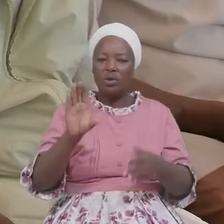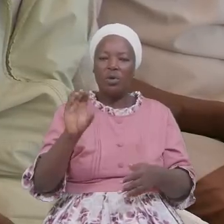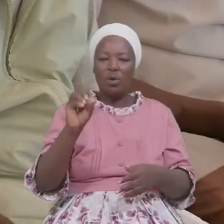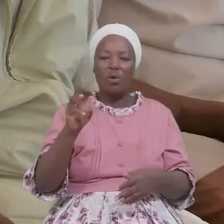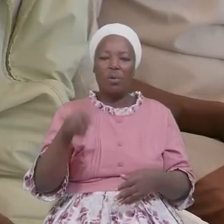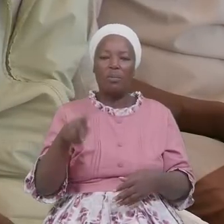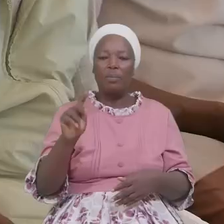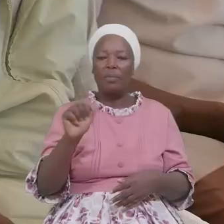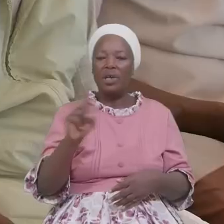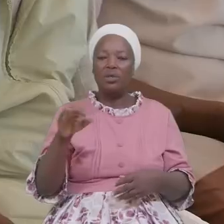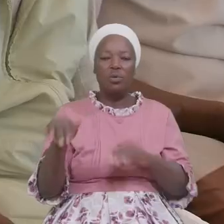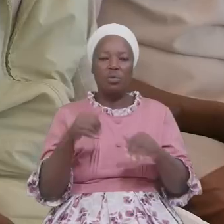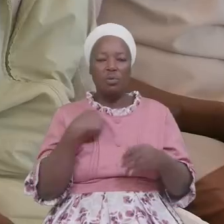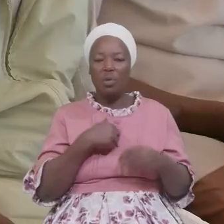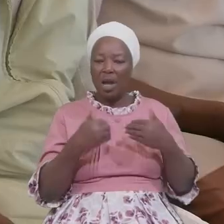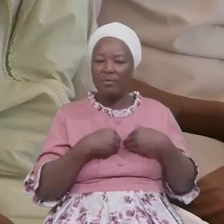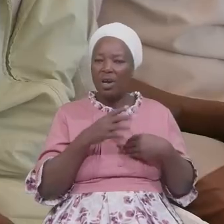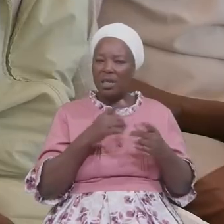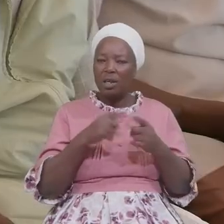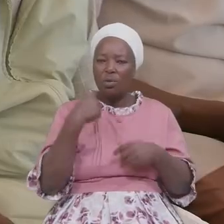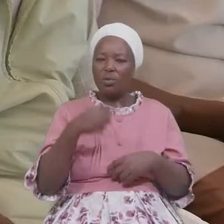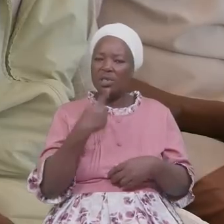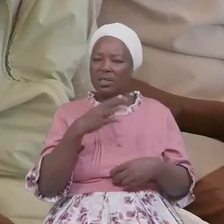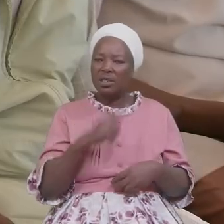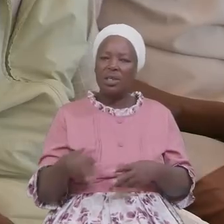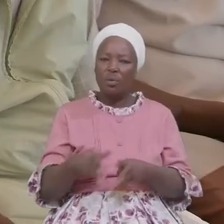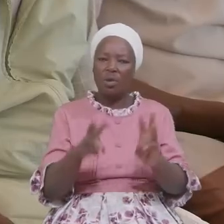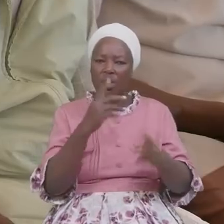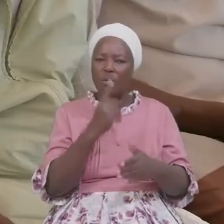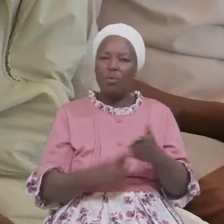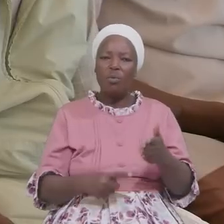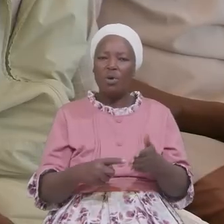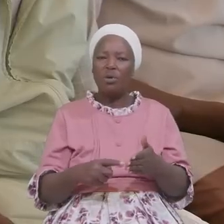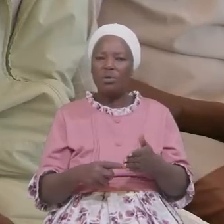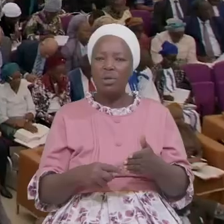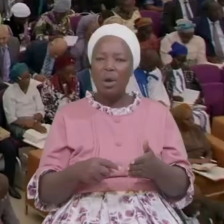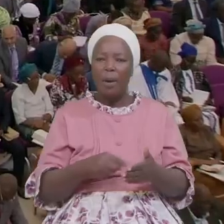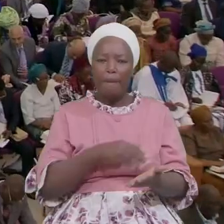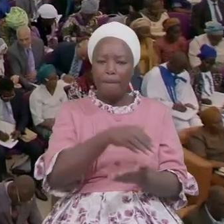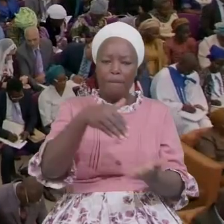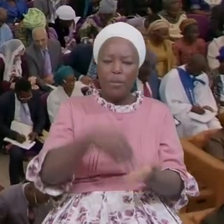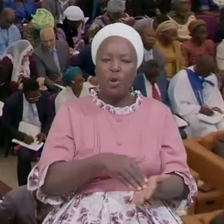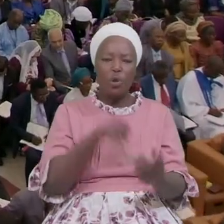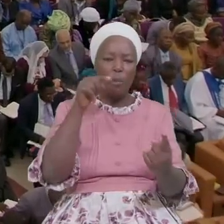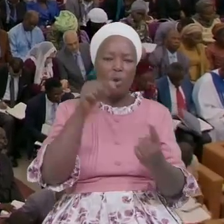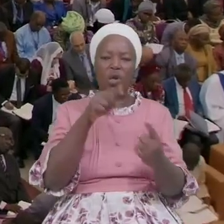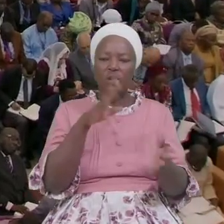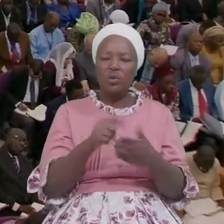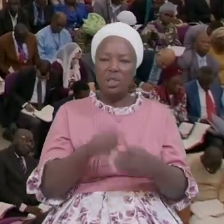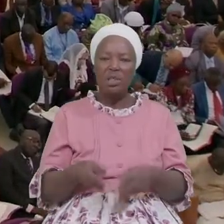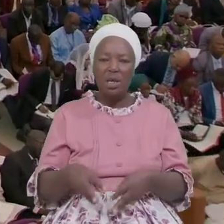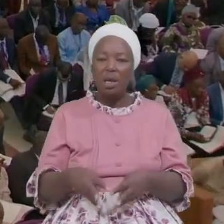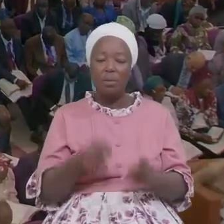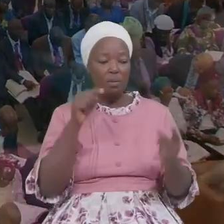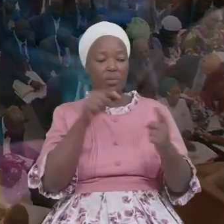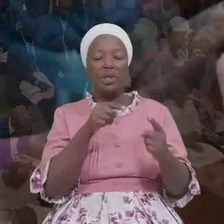have? And who tells the way? What needle points to the direction that we need to